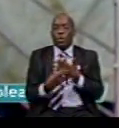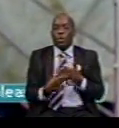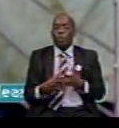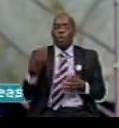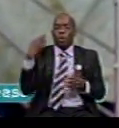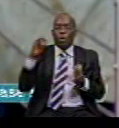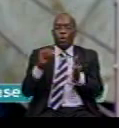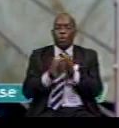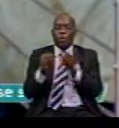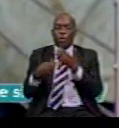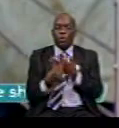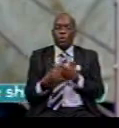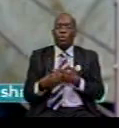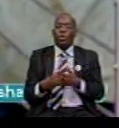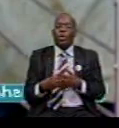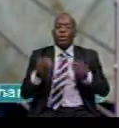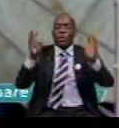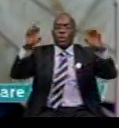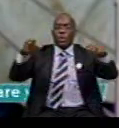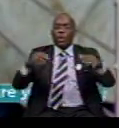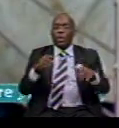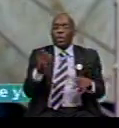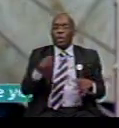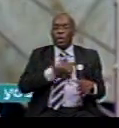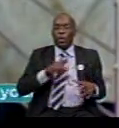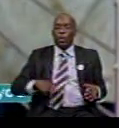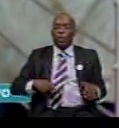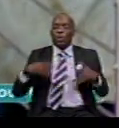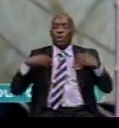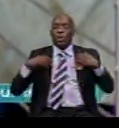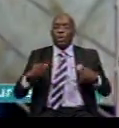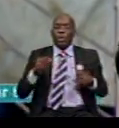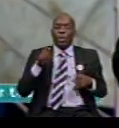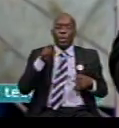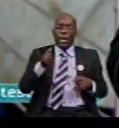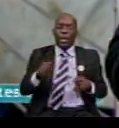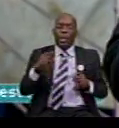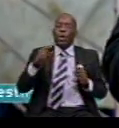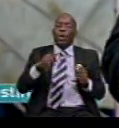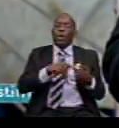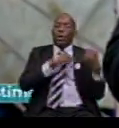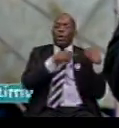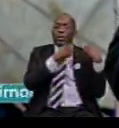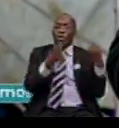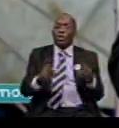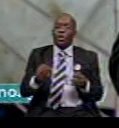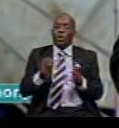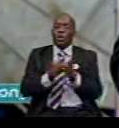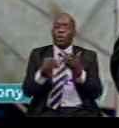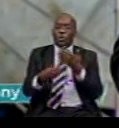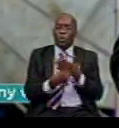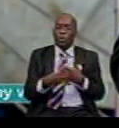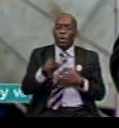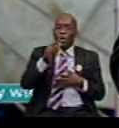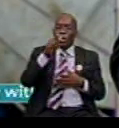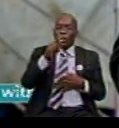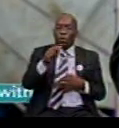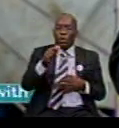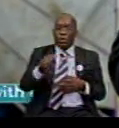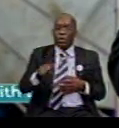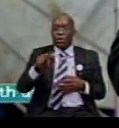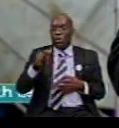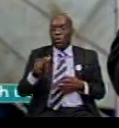and God did it. I was healed, and since then, even till now, since October 2021, I've not had a pain again. Praise the